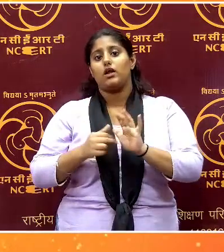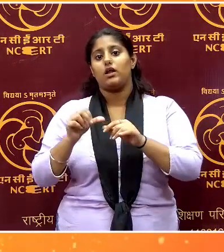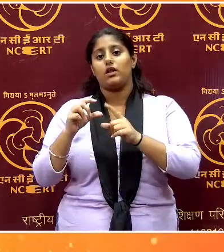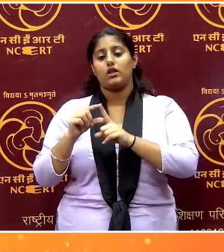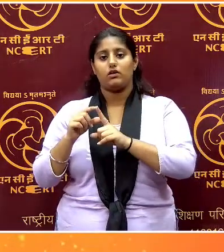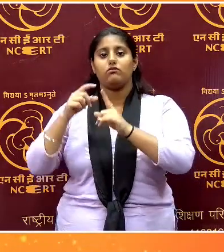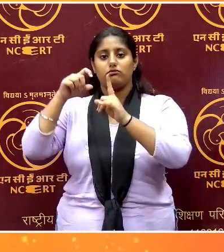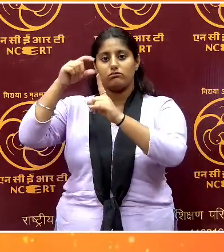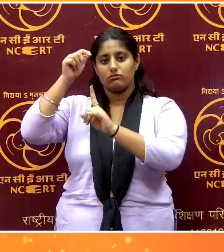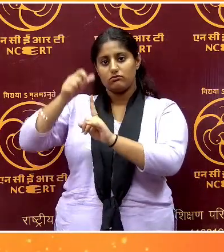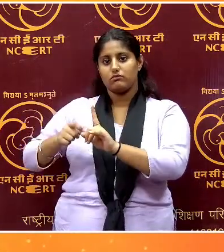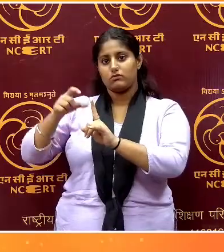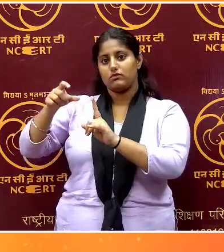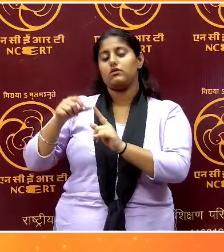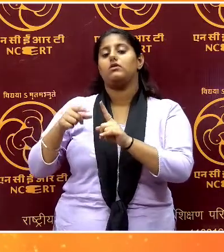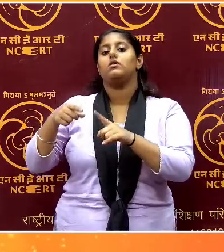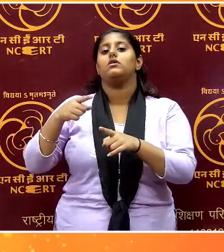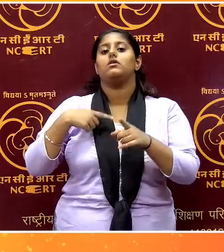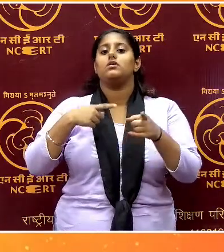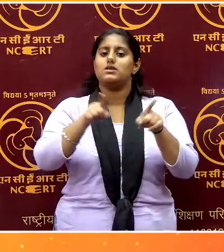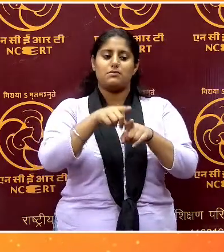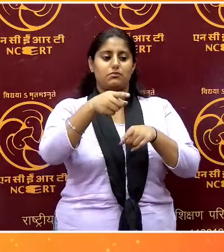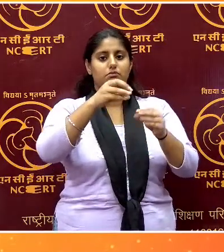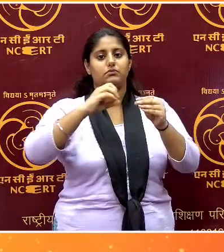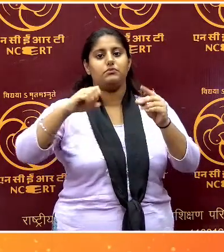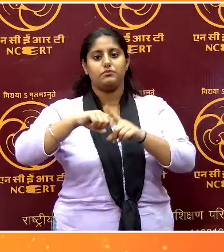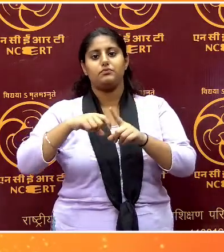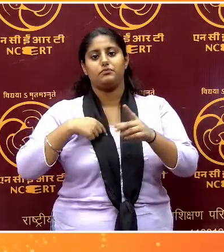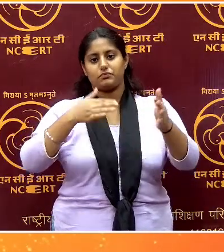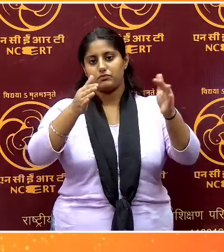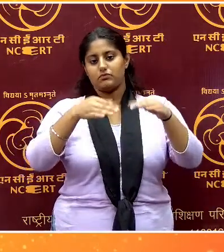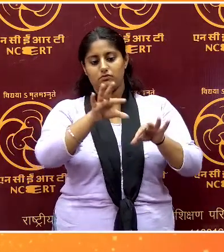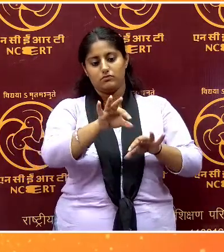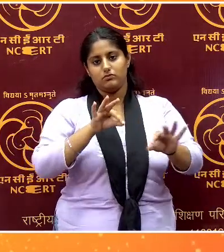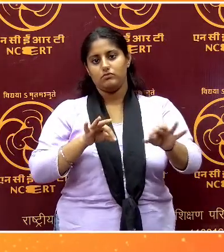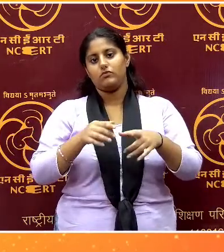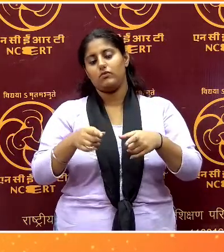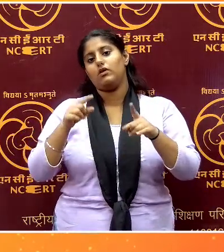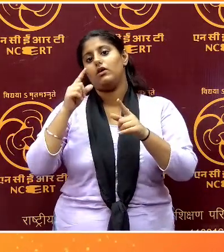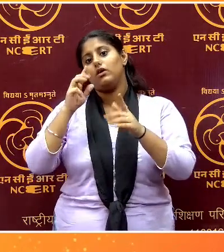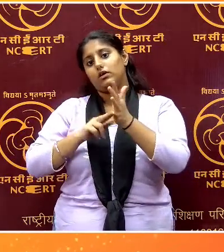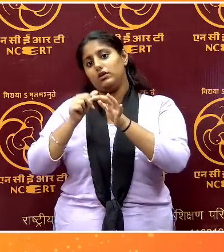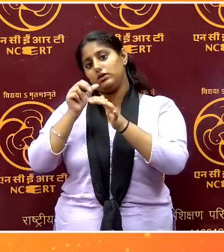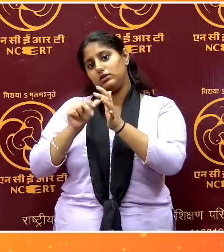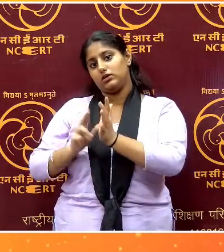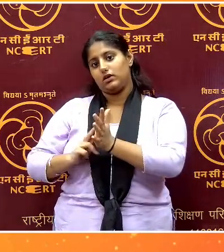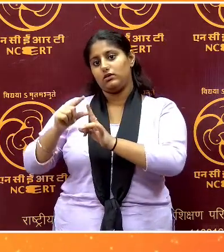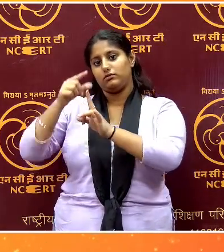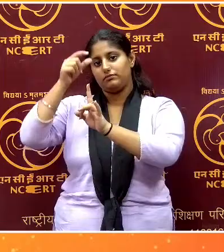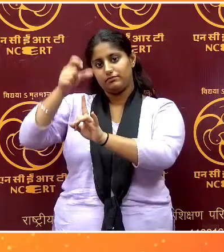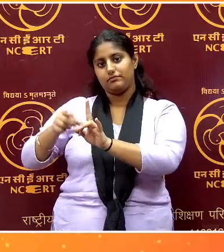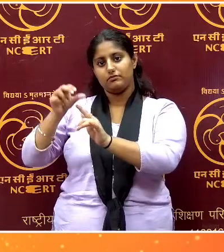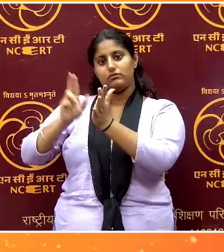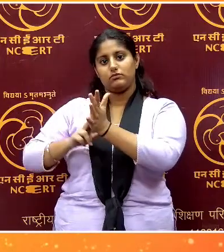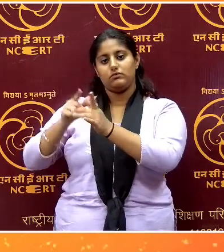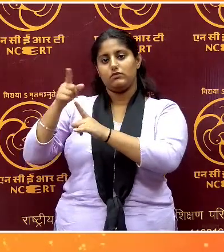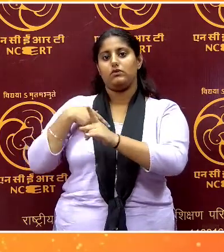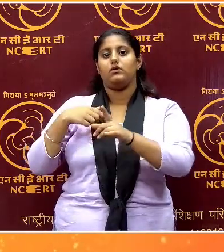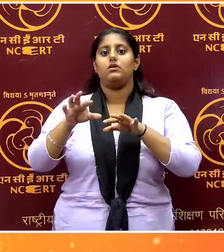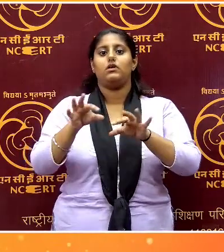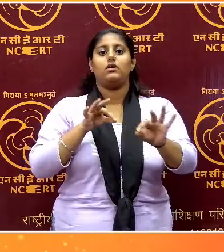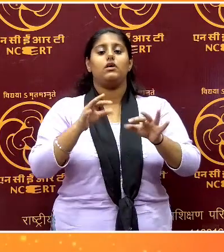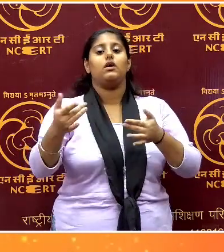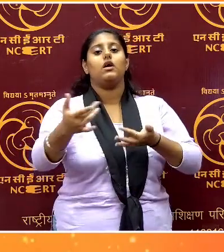again from your textbook, children. It is from Ganit Prakash. Nand Kishore collected responses from the children